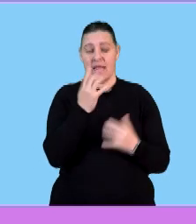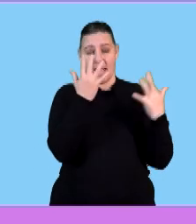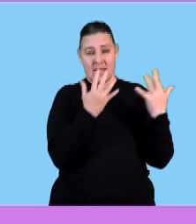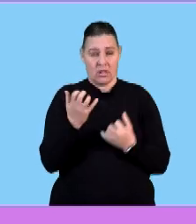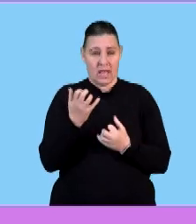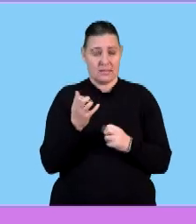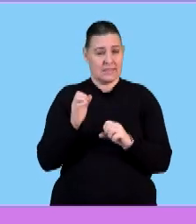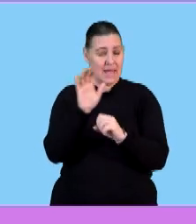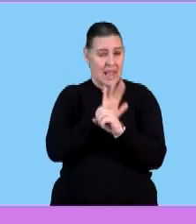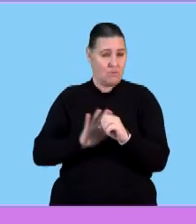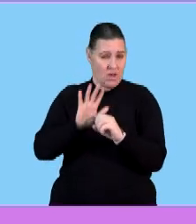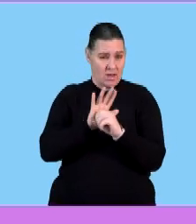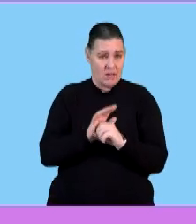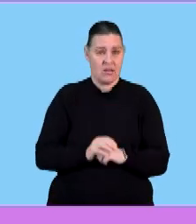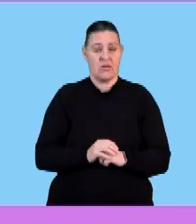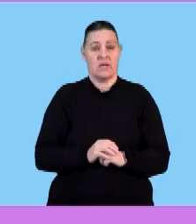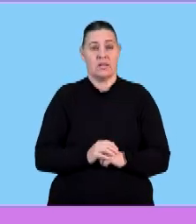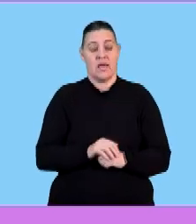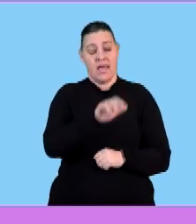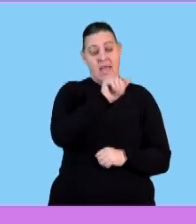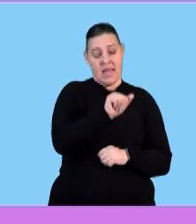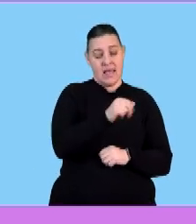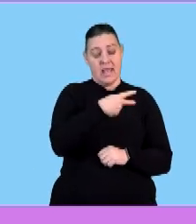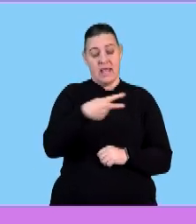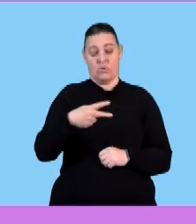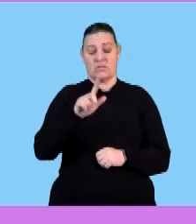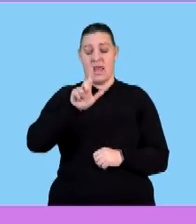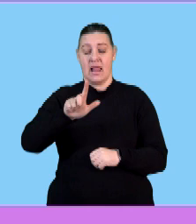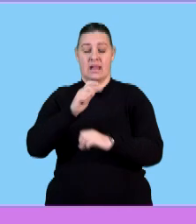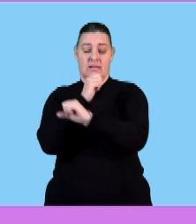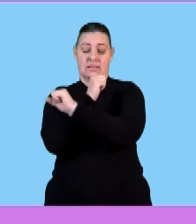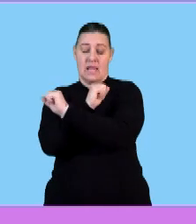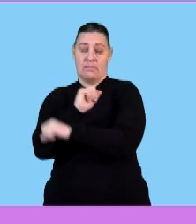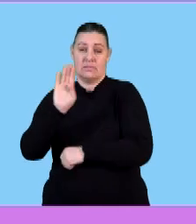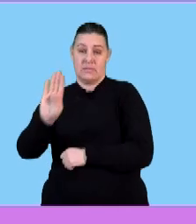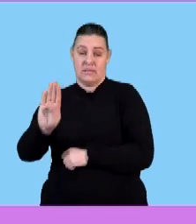got to calculate its area, the area of a rectangle,